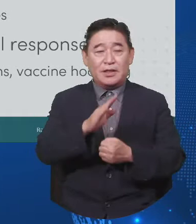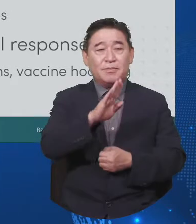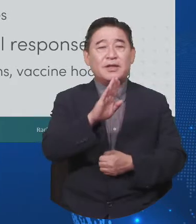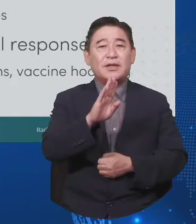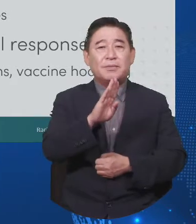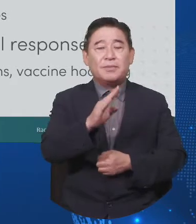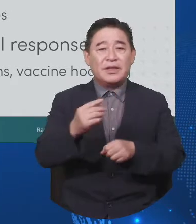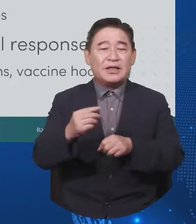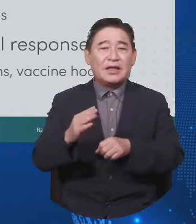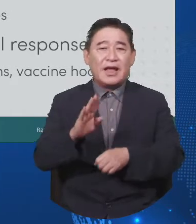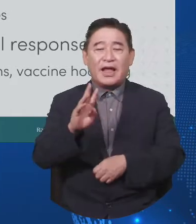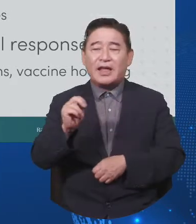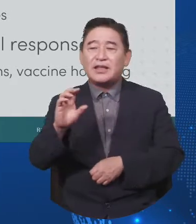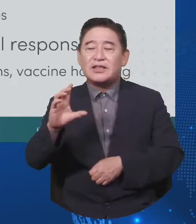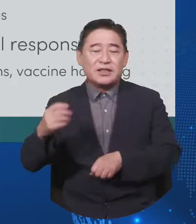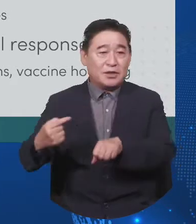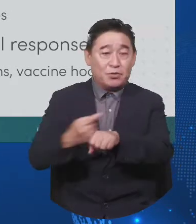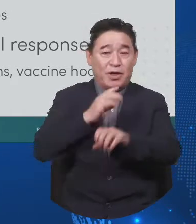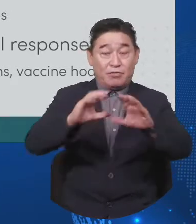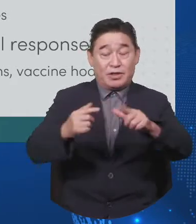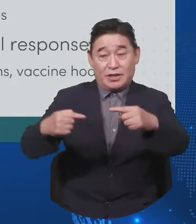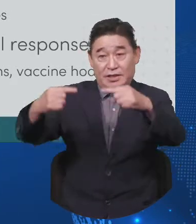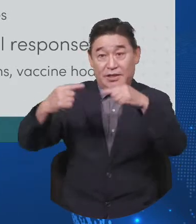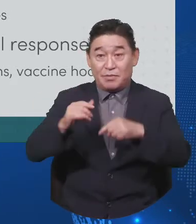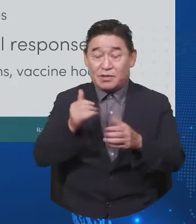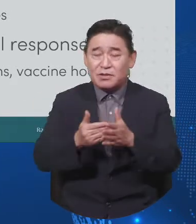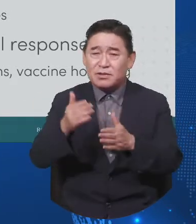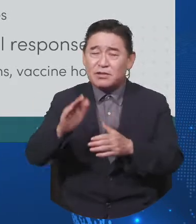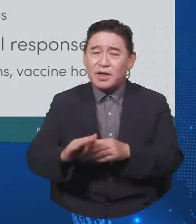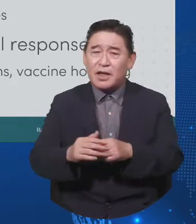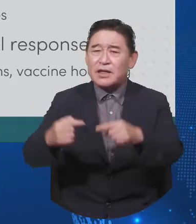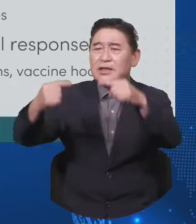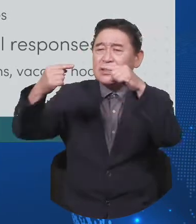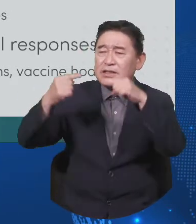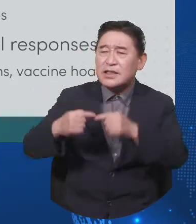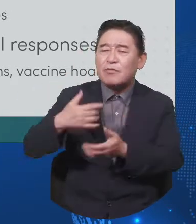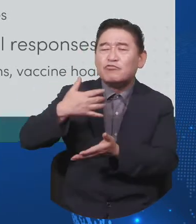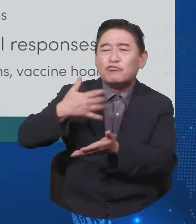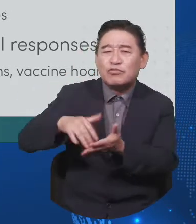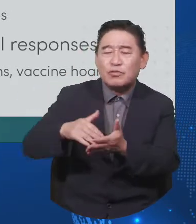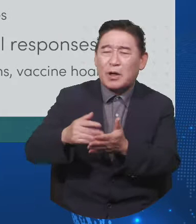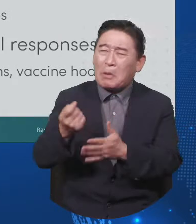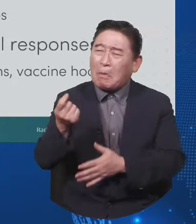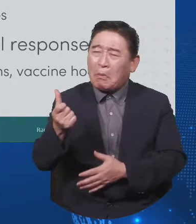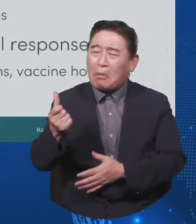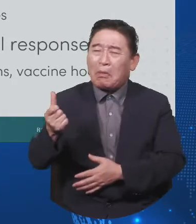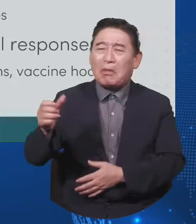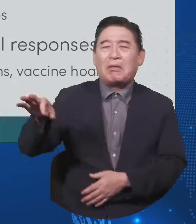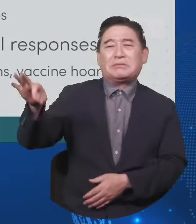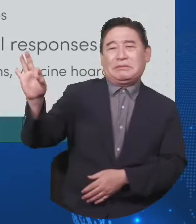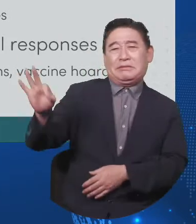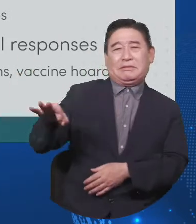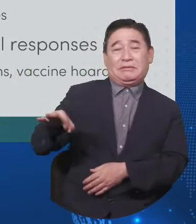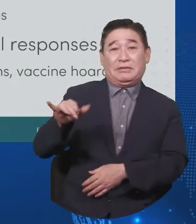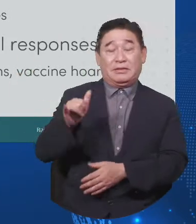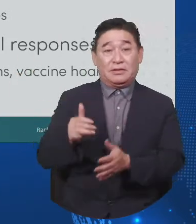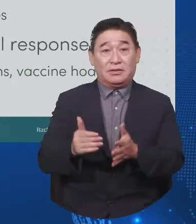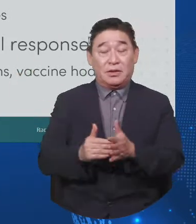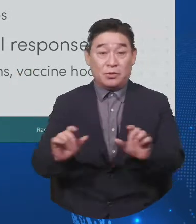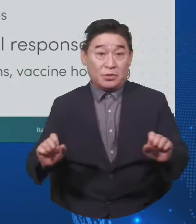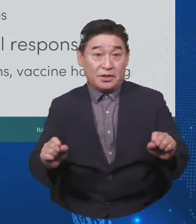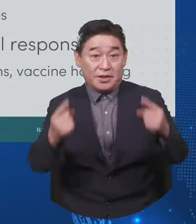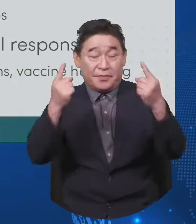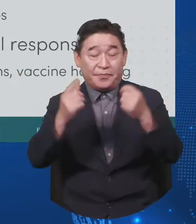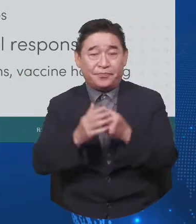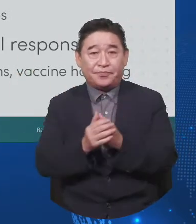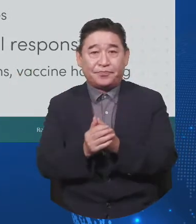multilateral funds, the scale of this participation was actually quite small. At the same time, we saw examples